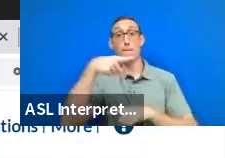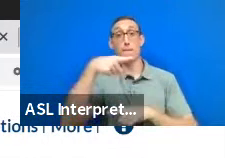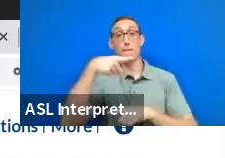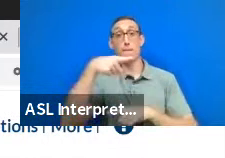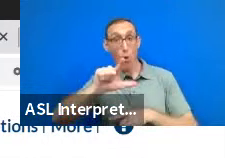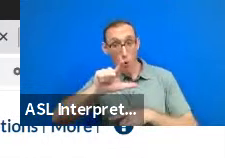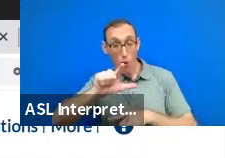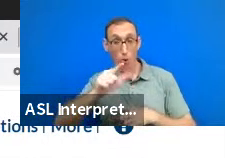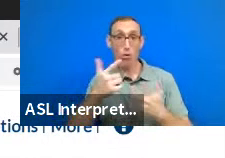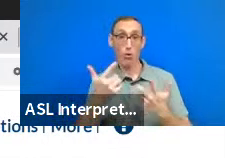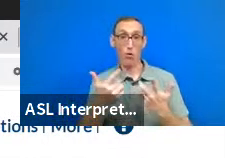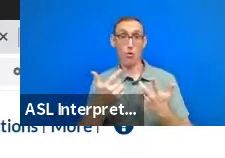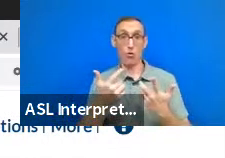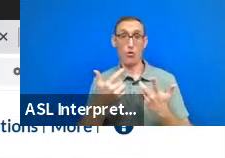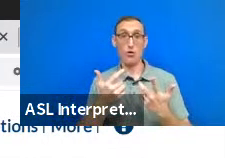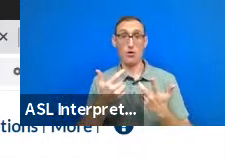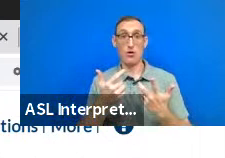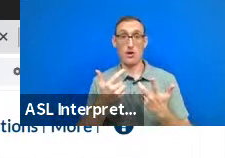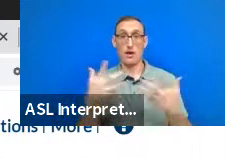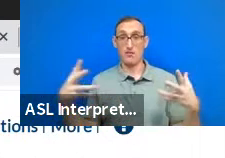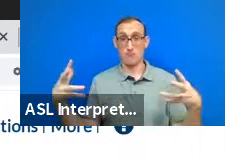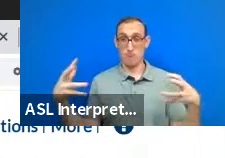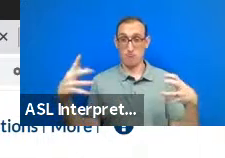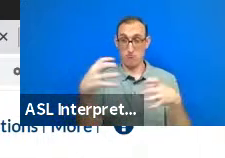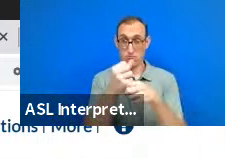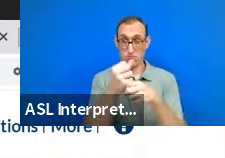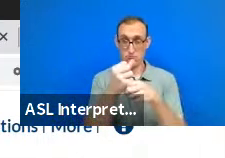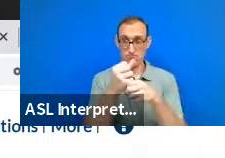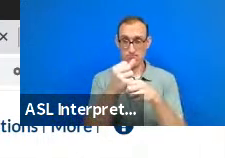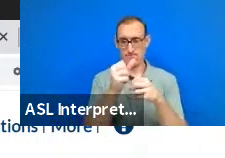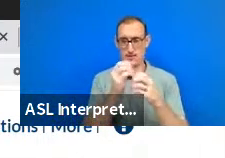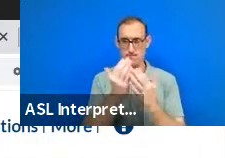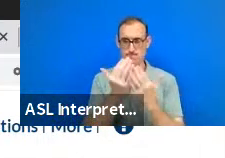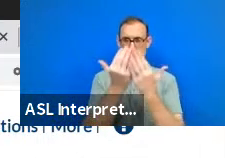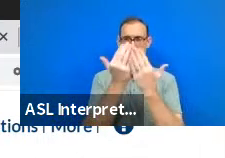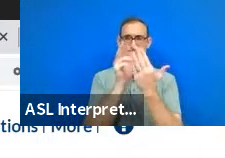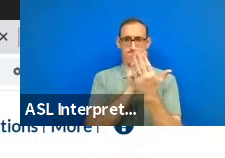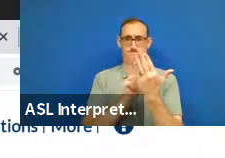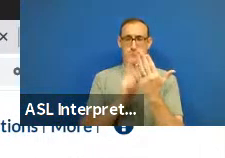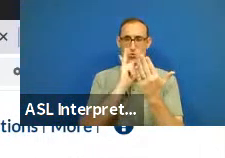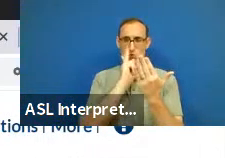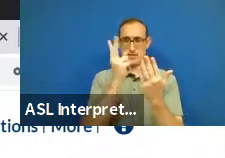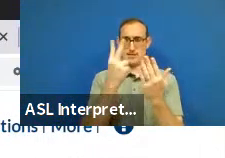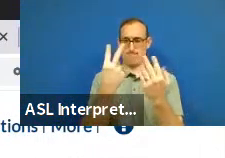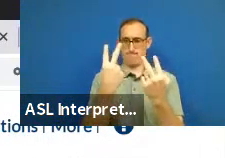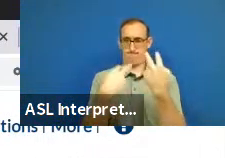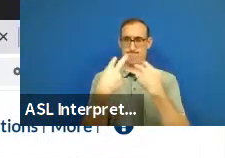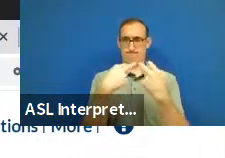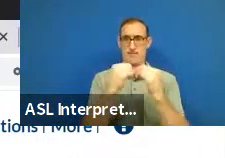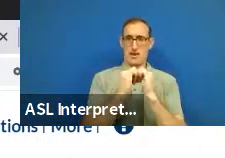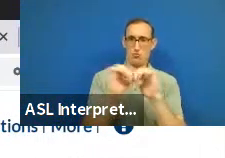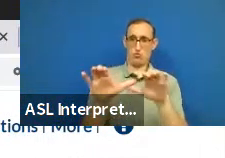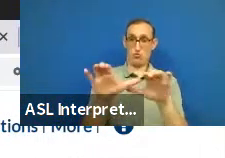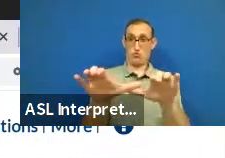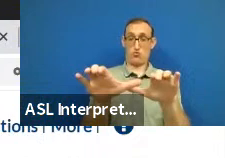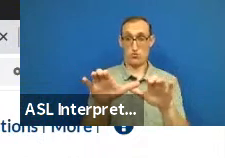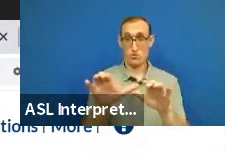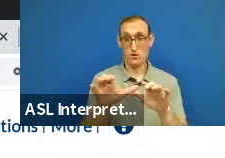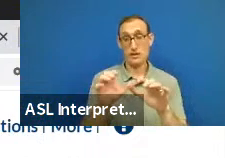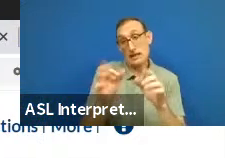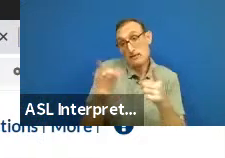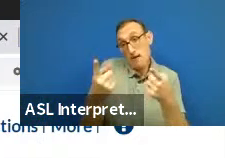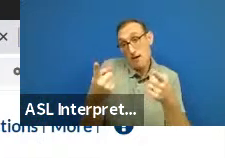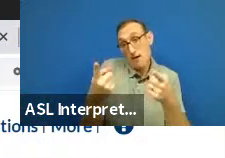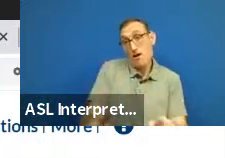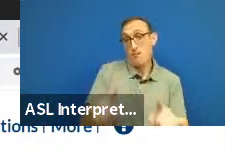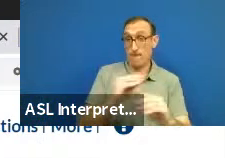some point take a look at it and see how we're doing. So there are probably some things that we can do, as long as we're doing it virtually, that make it very easy for us